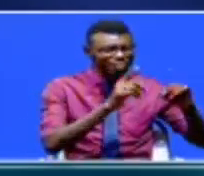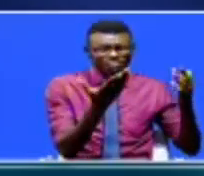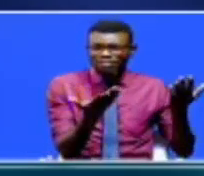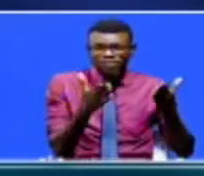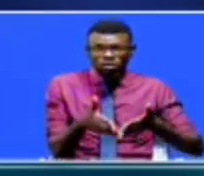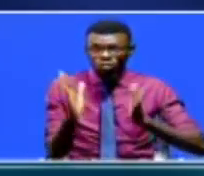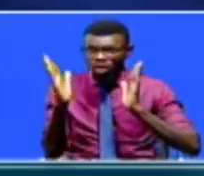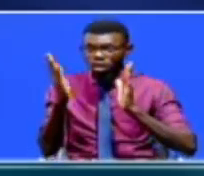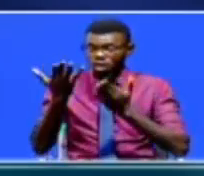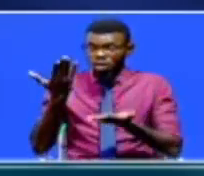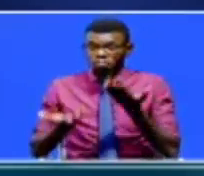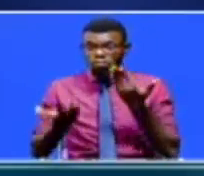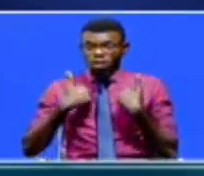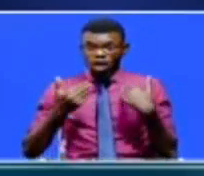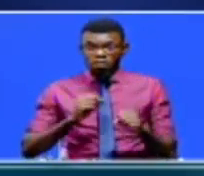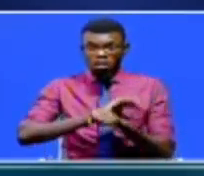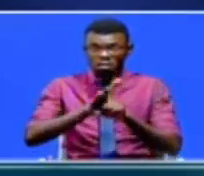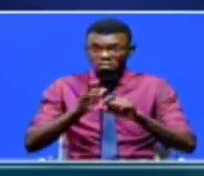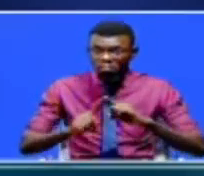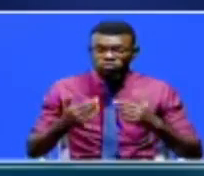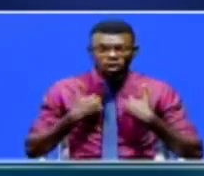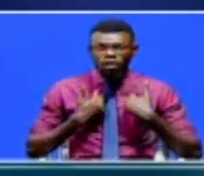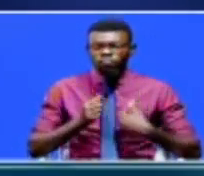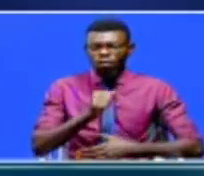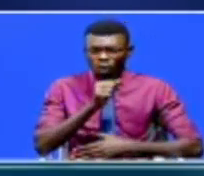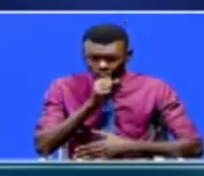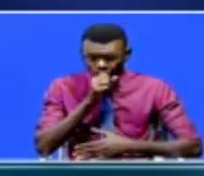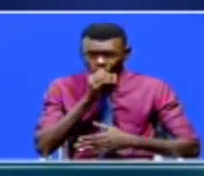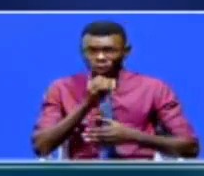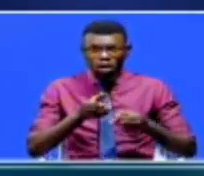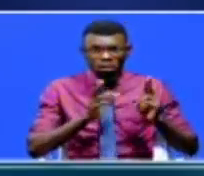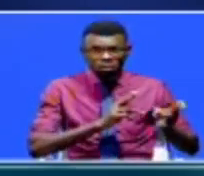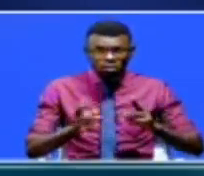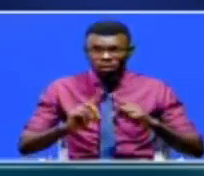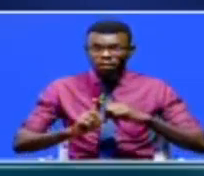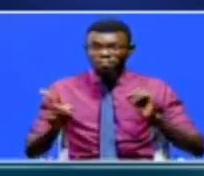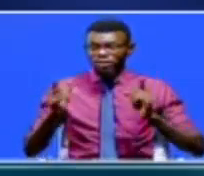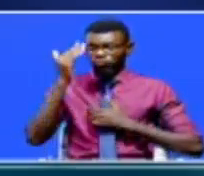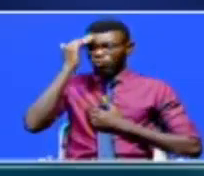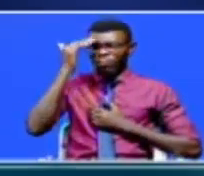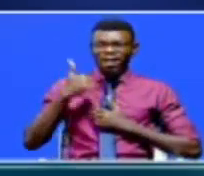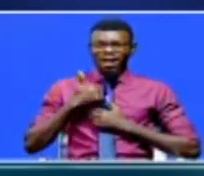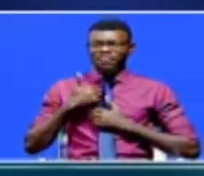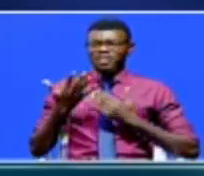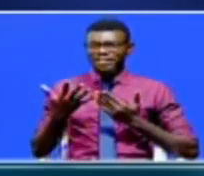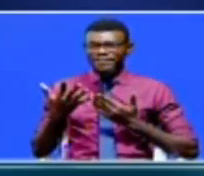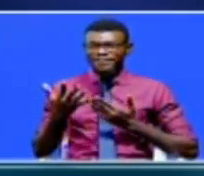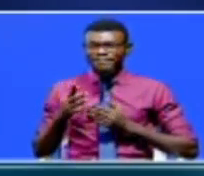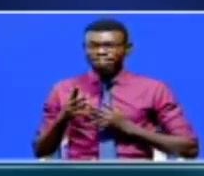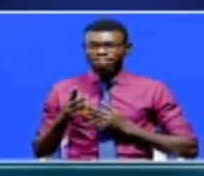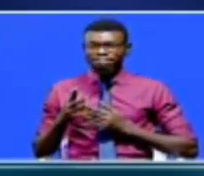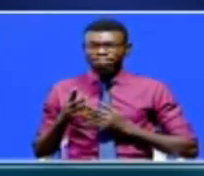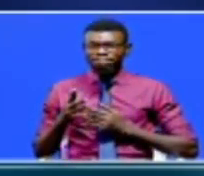you could be having coronavirus that causes just a common cold, but the antibody, because it is not specific, will label you to